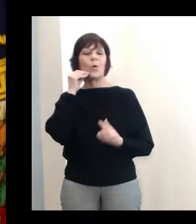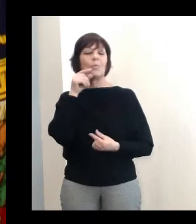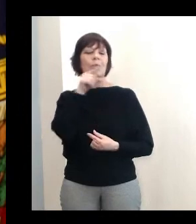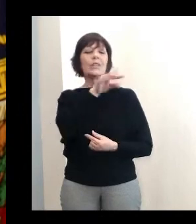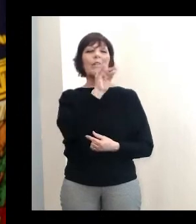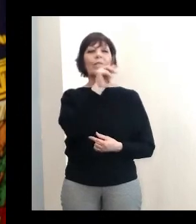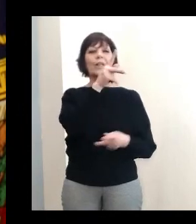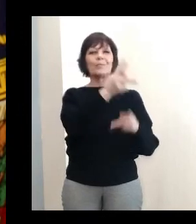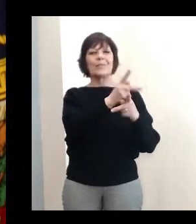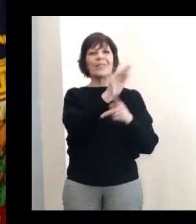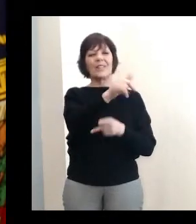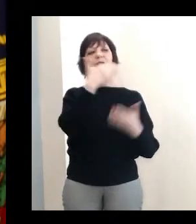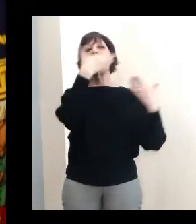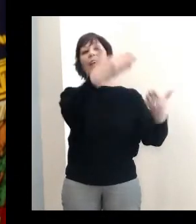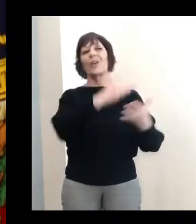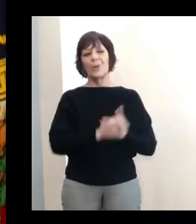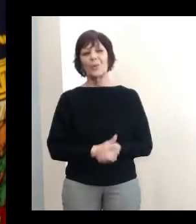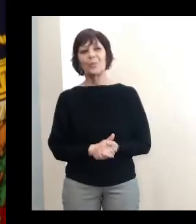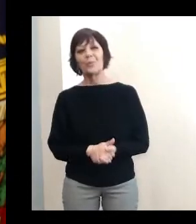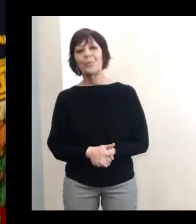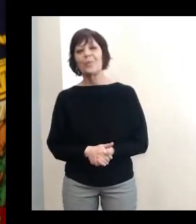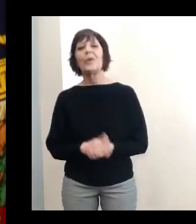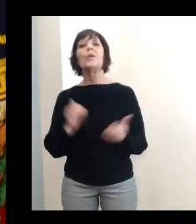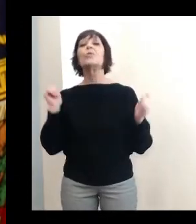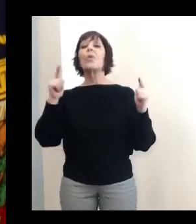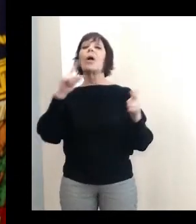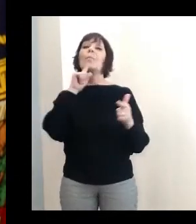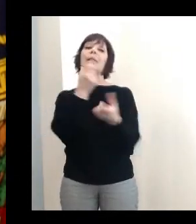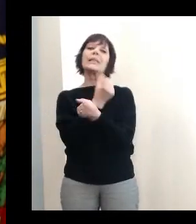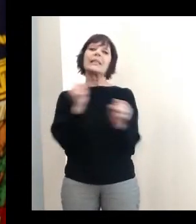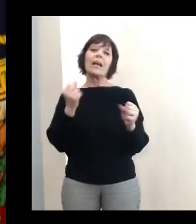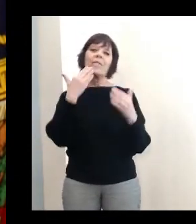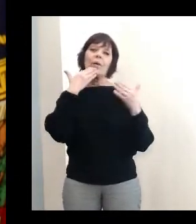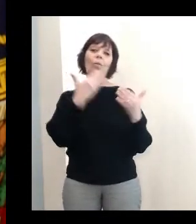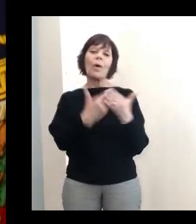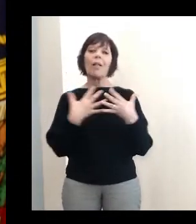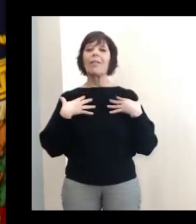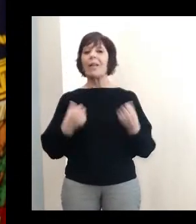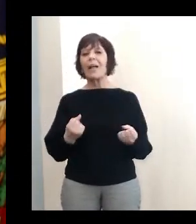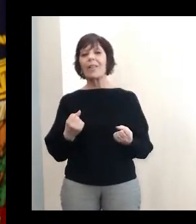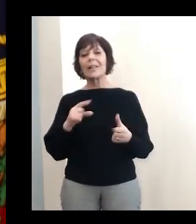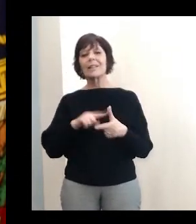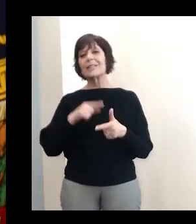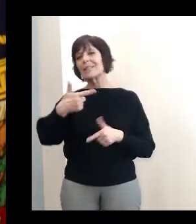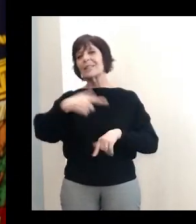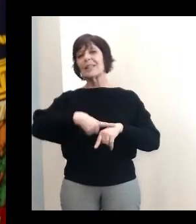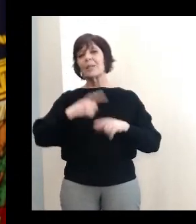instrumental in that. So thank you, Frank, for your good work. To all, be safe and well until next time, and wear your masks. Take care.